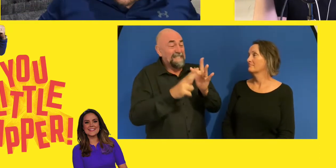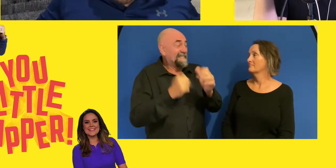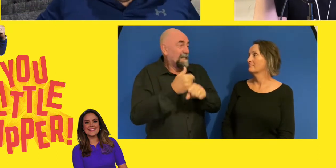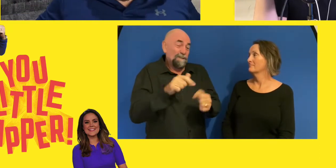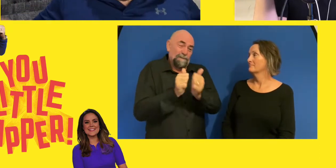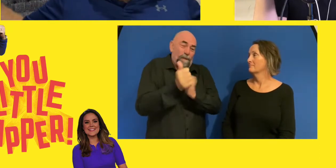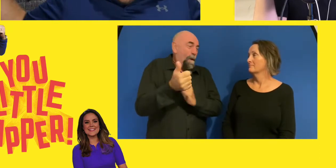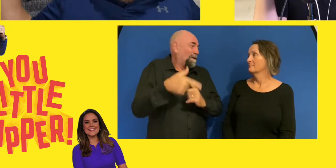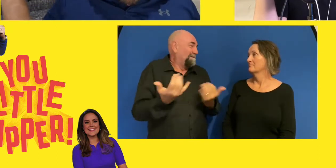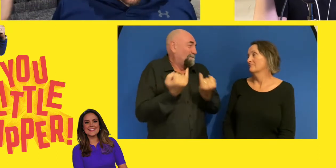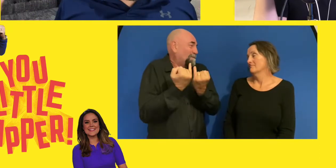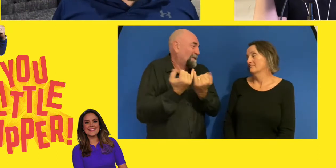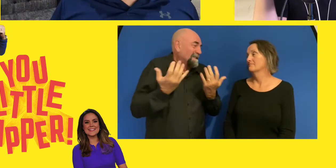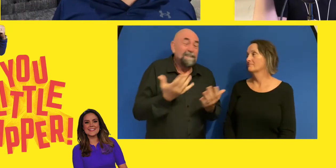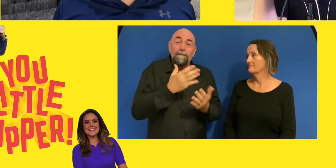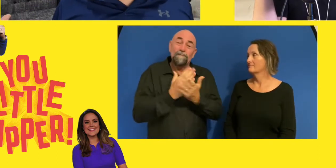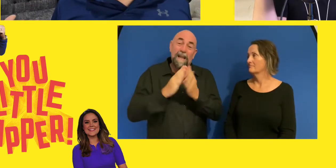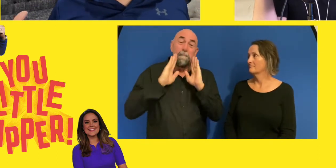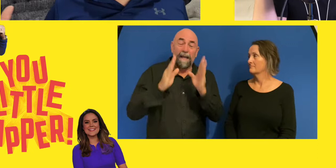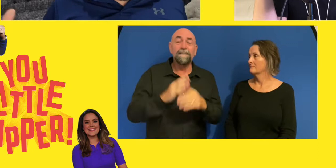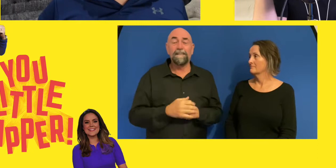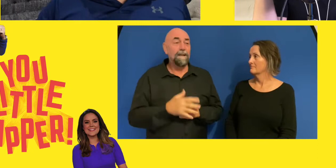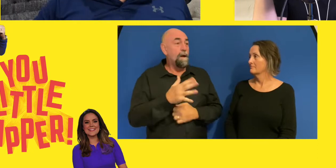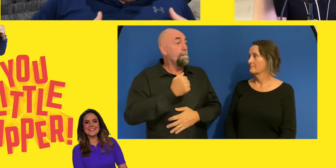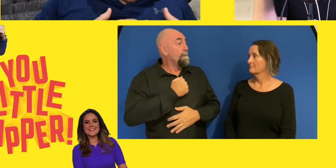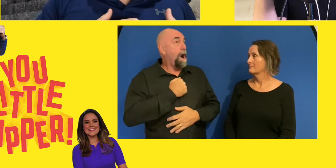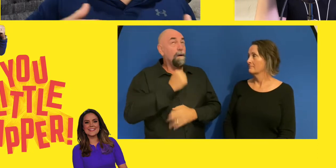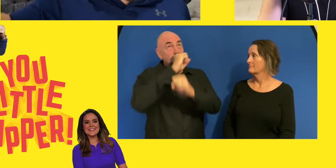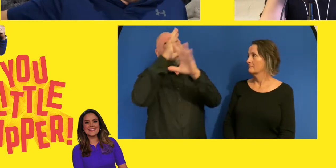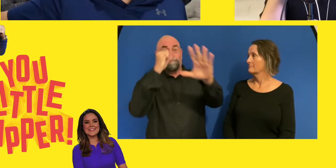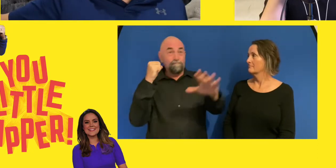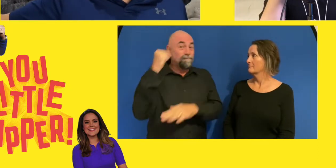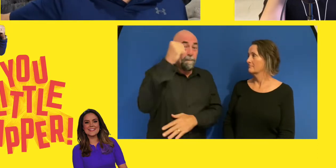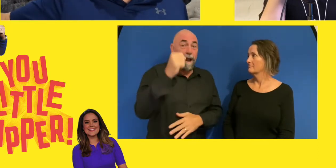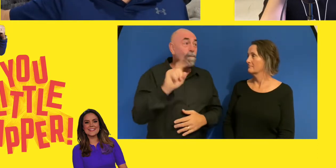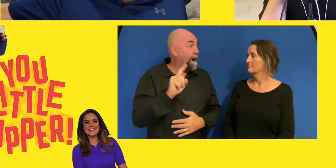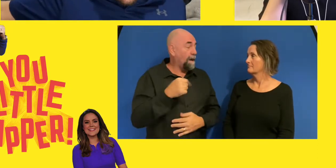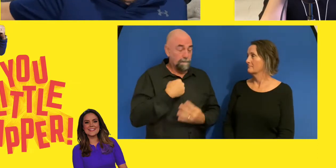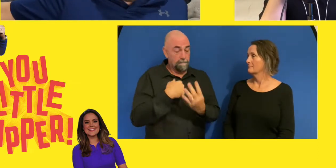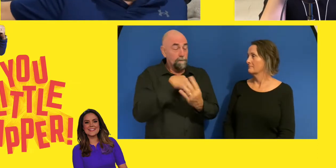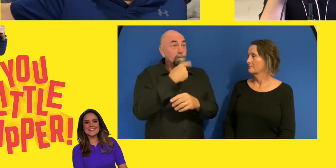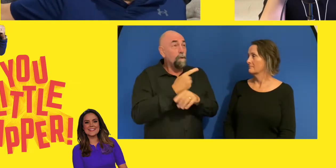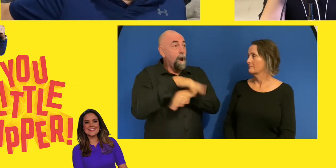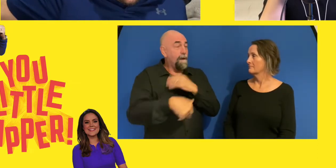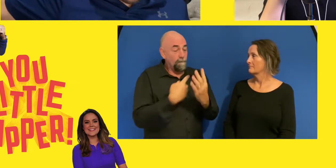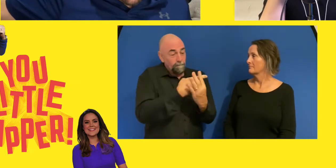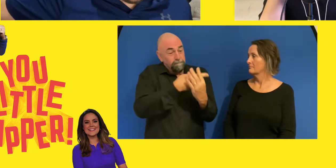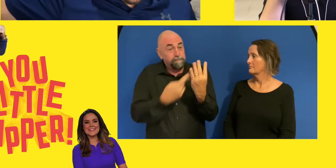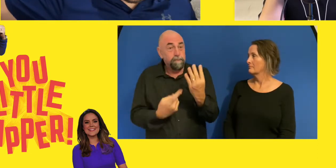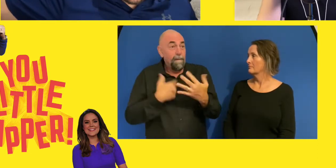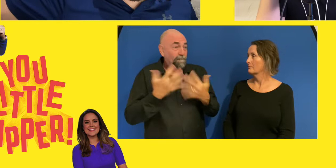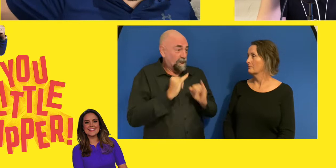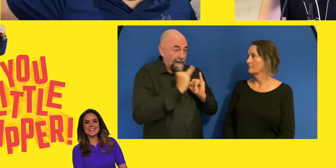it. It's amazing. My You Little Ripper moment for today, it was every single